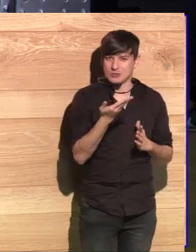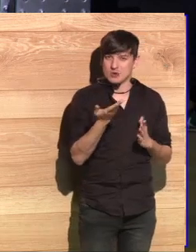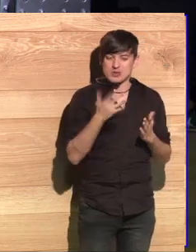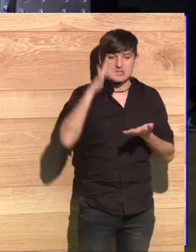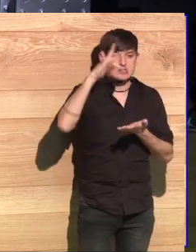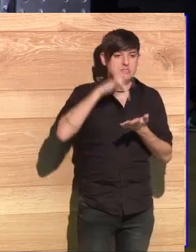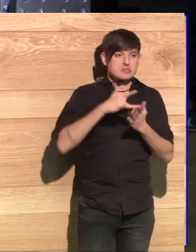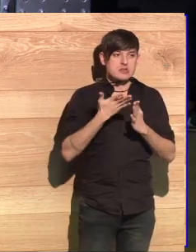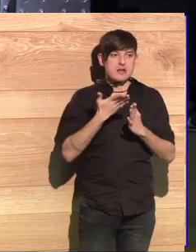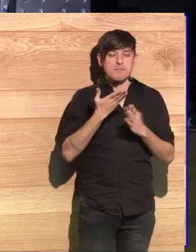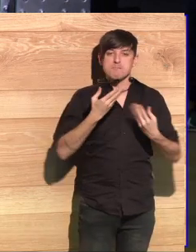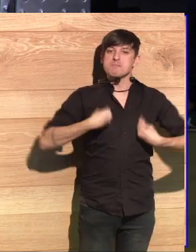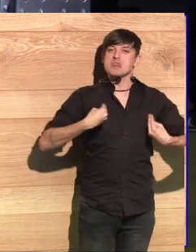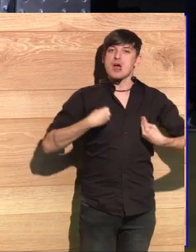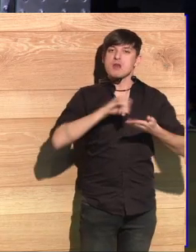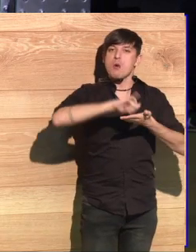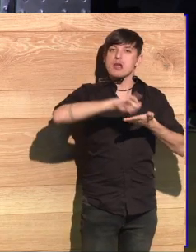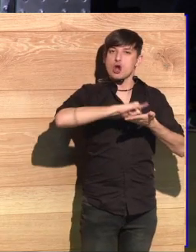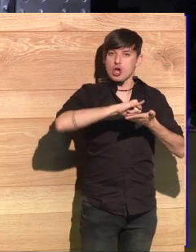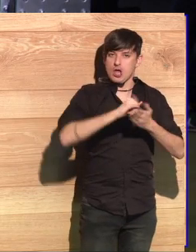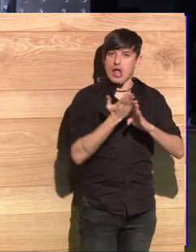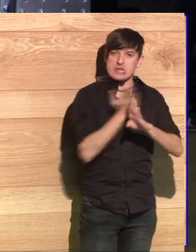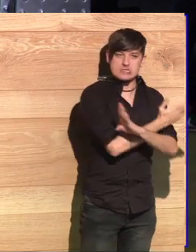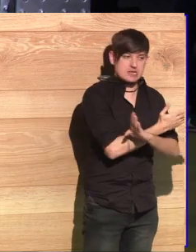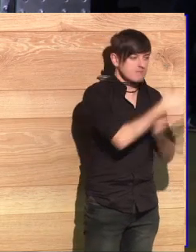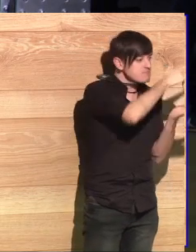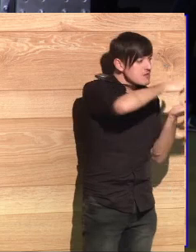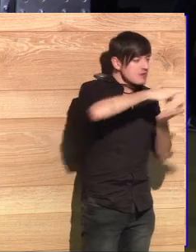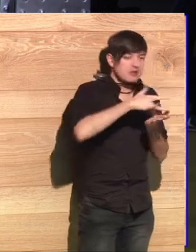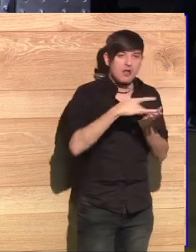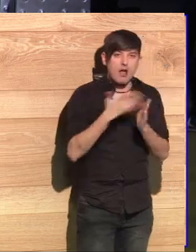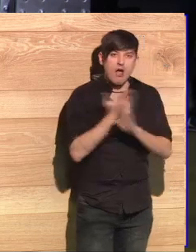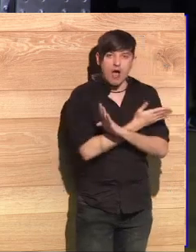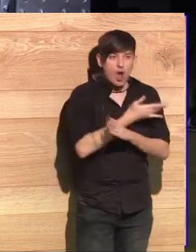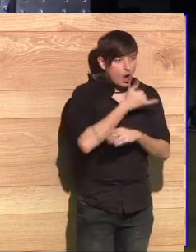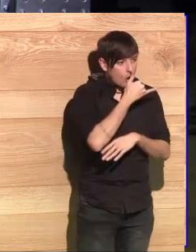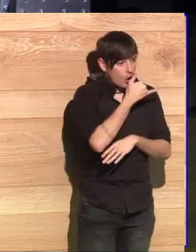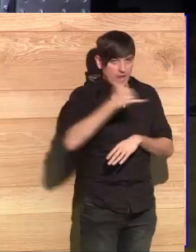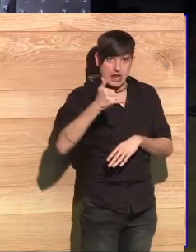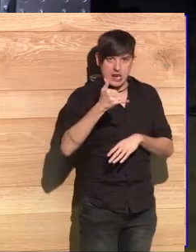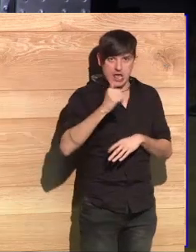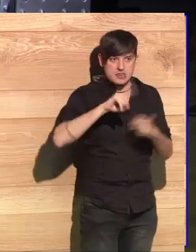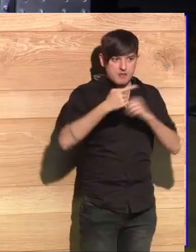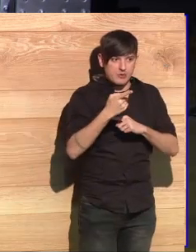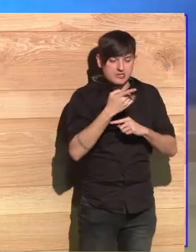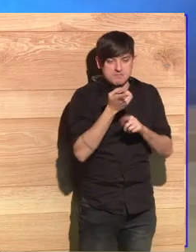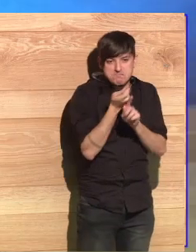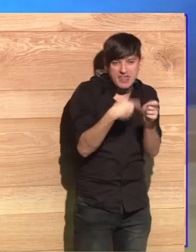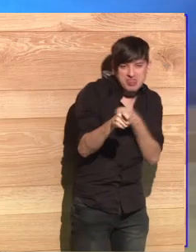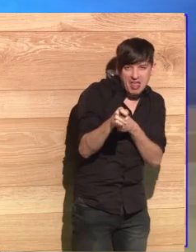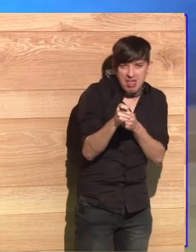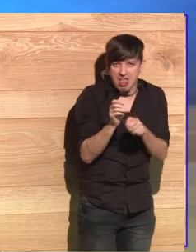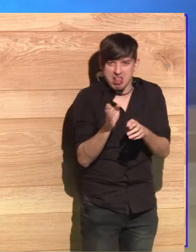At the beginning of the book, you speak of the previous events that took you from being a consumer of